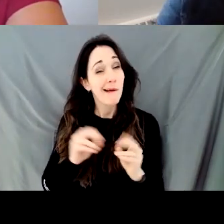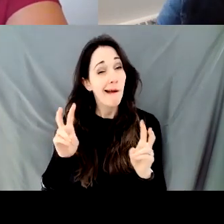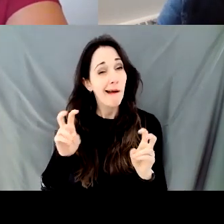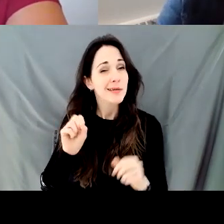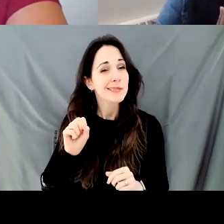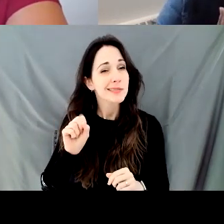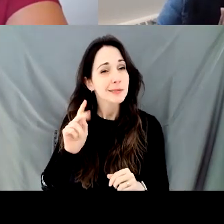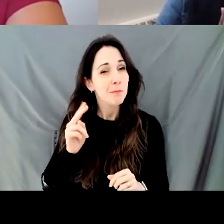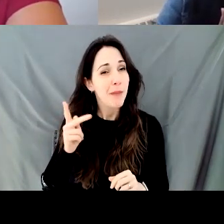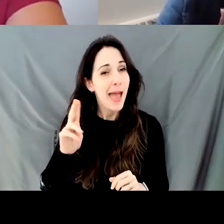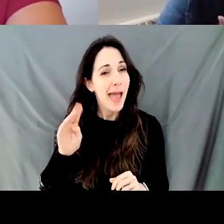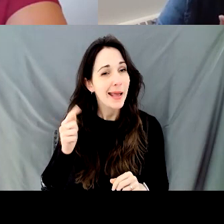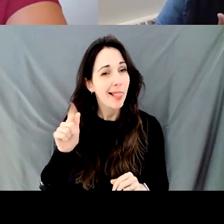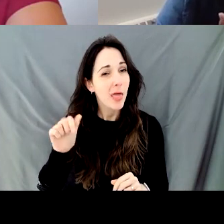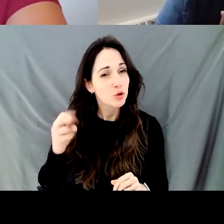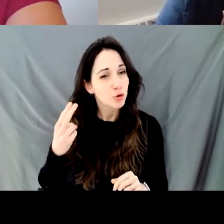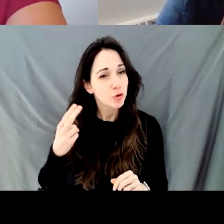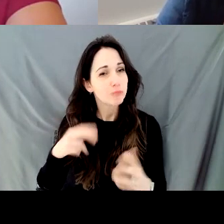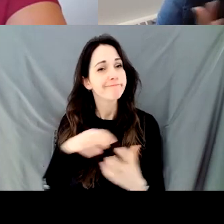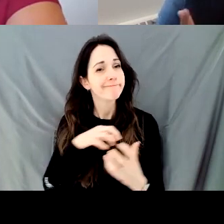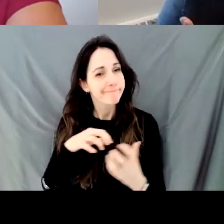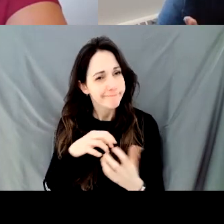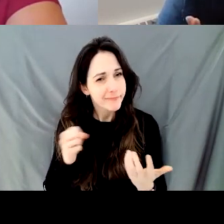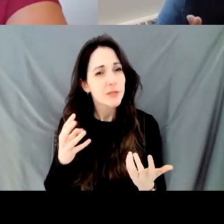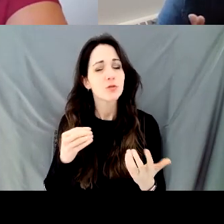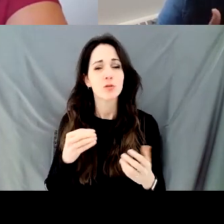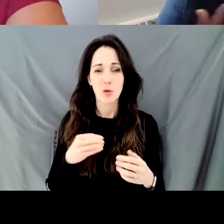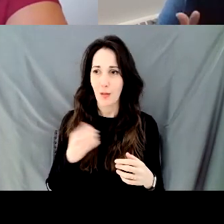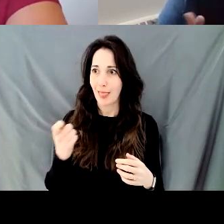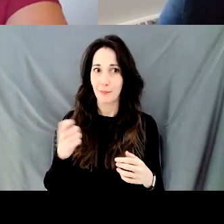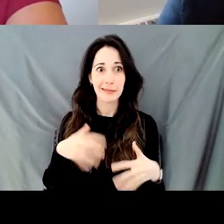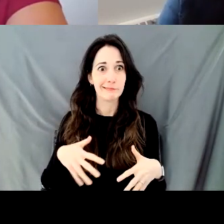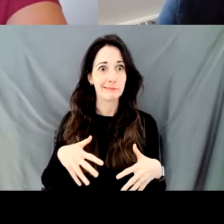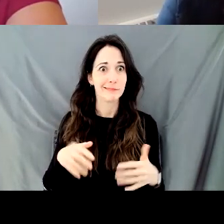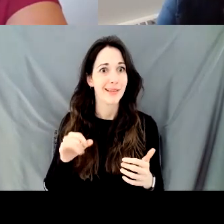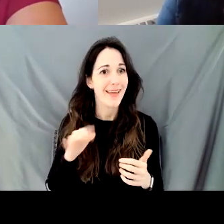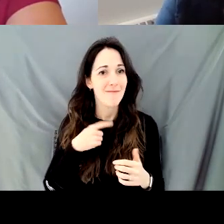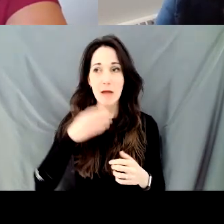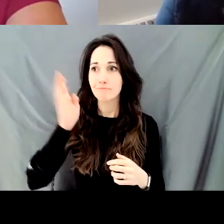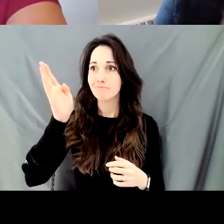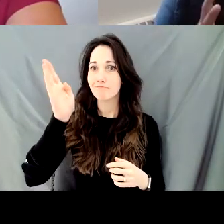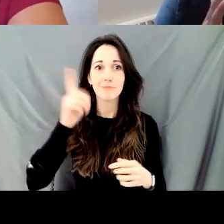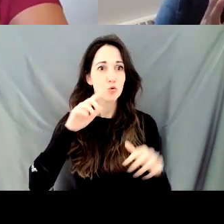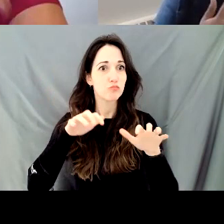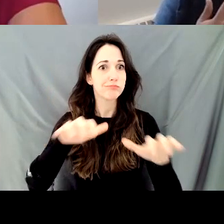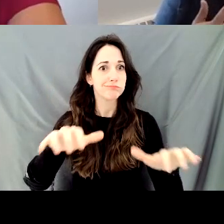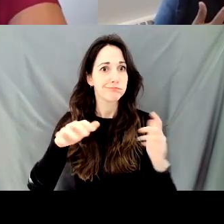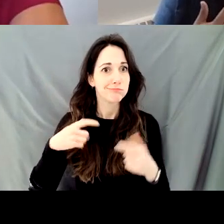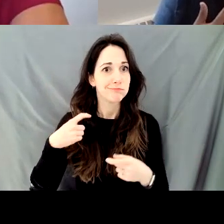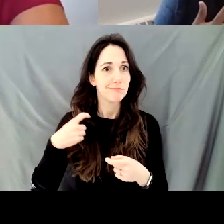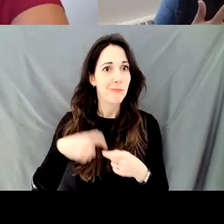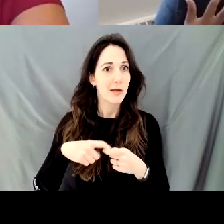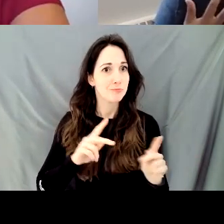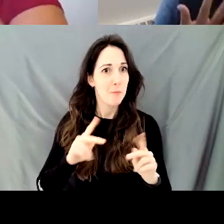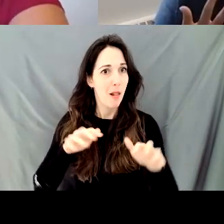And so that can be sometimes like daunting, like speaking to a crowd of like Hispanics, or just like feeling like out